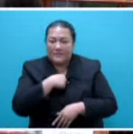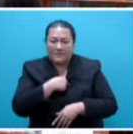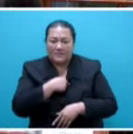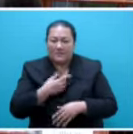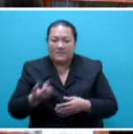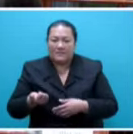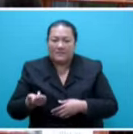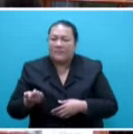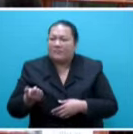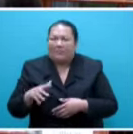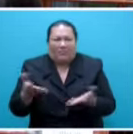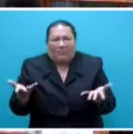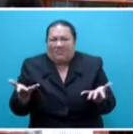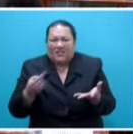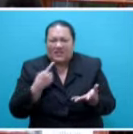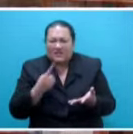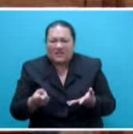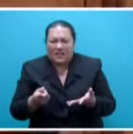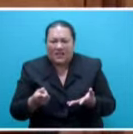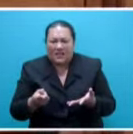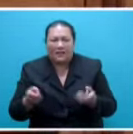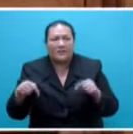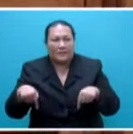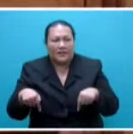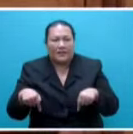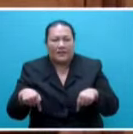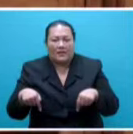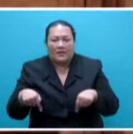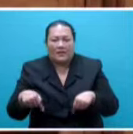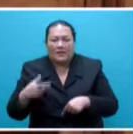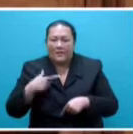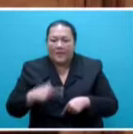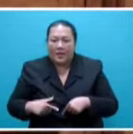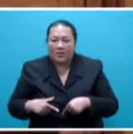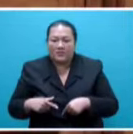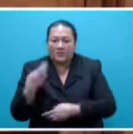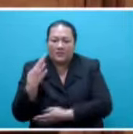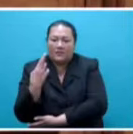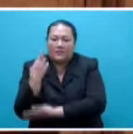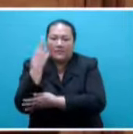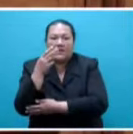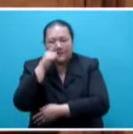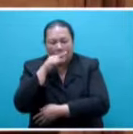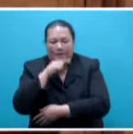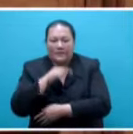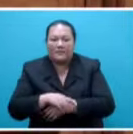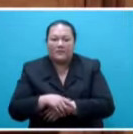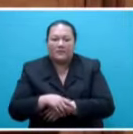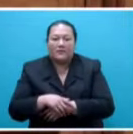what we come here to present as representatives of the people. The last address by the President